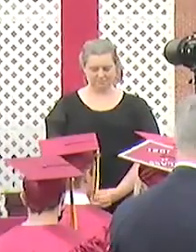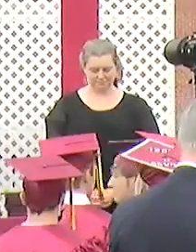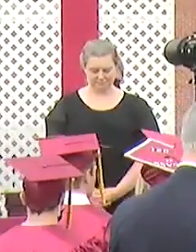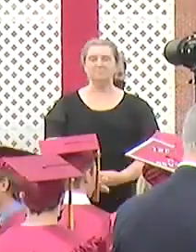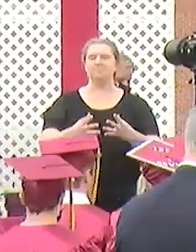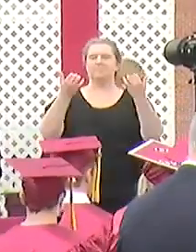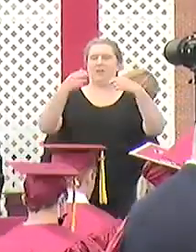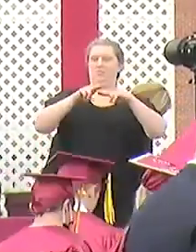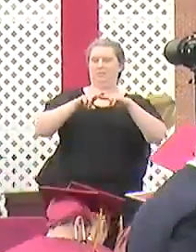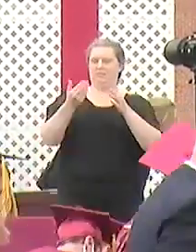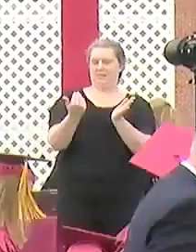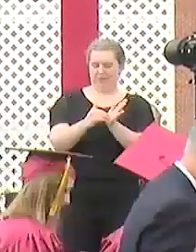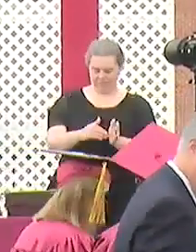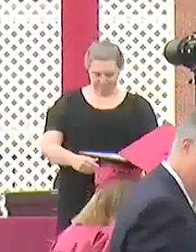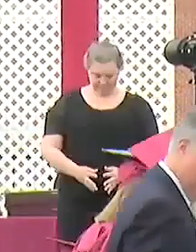please be seated.